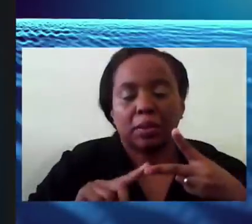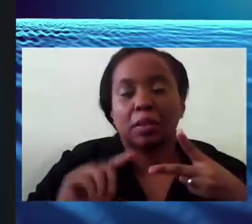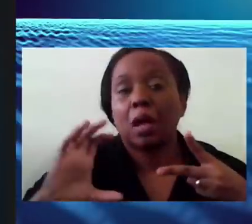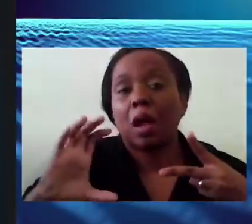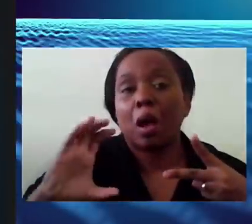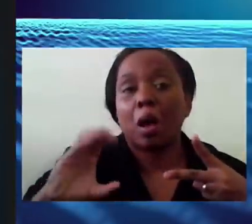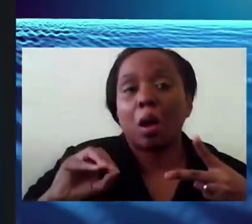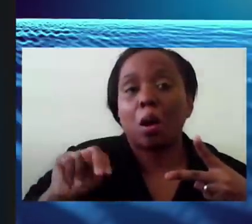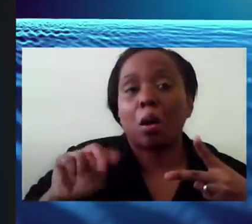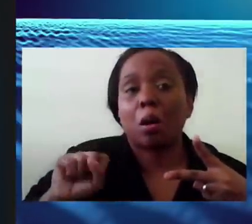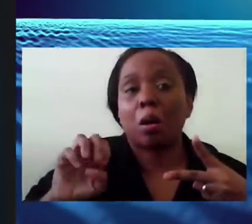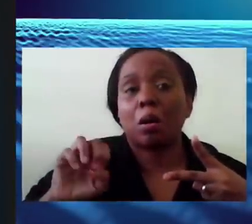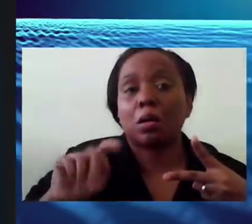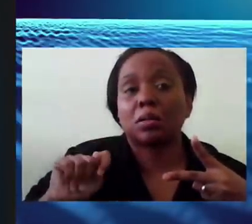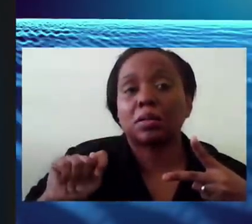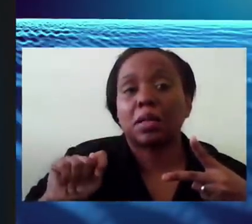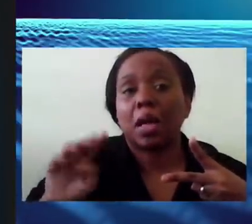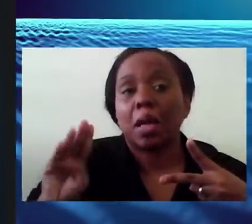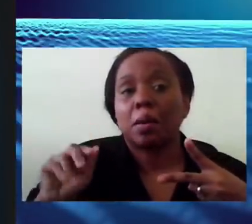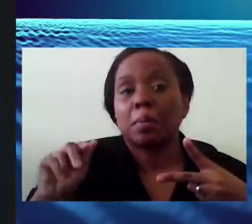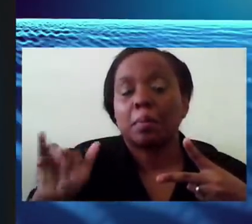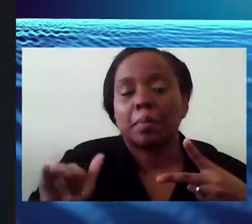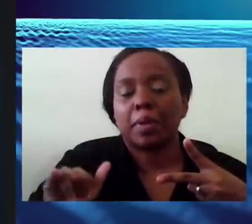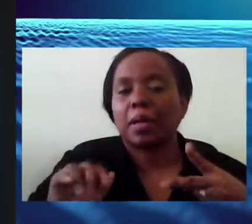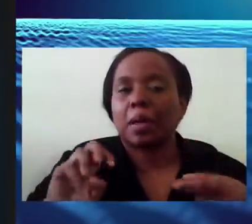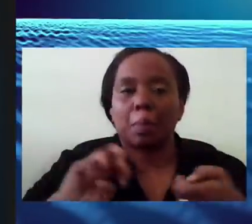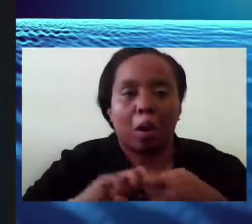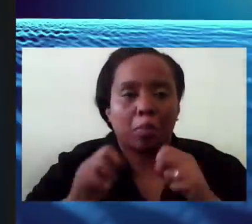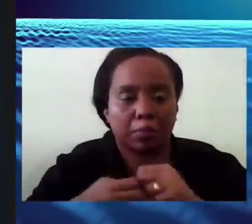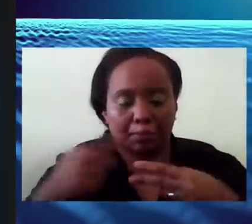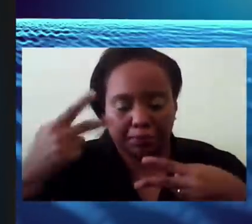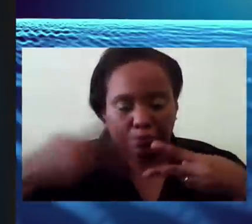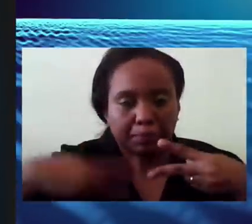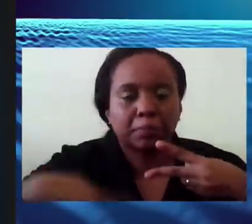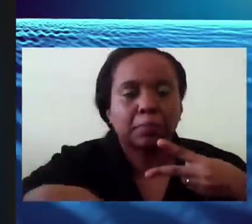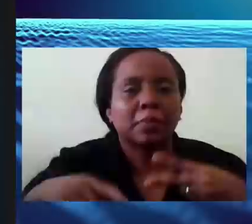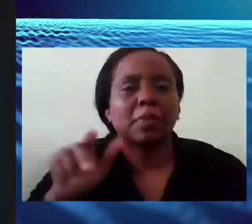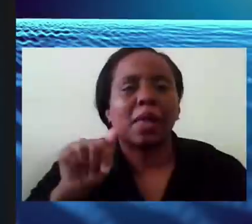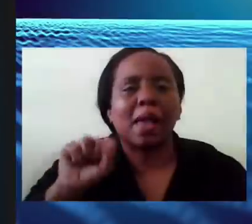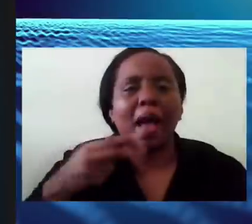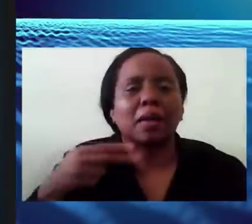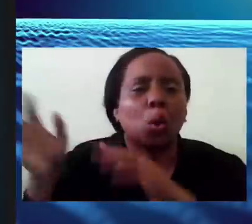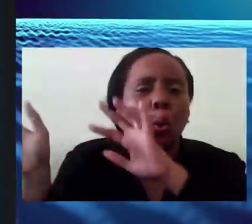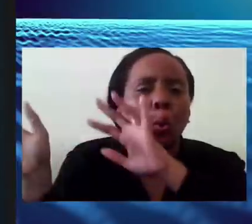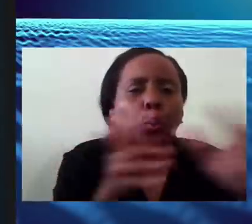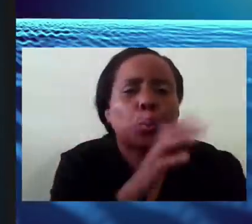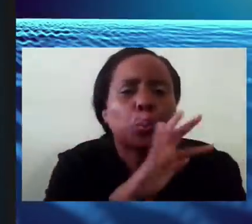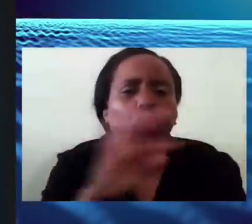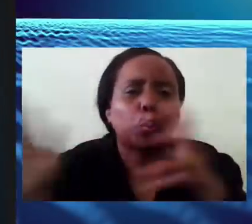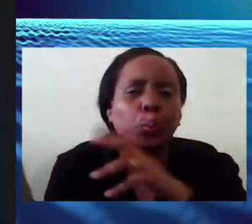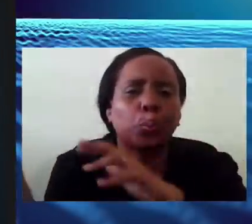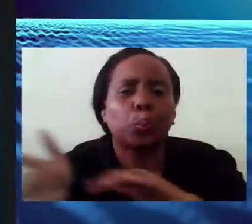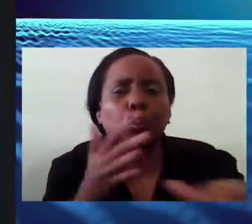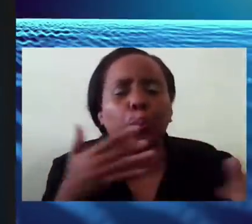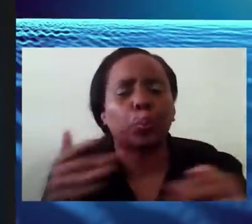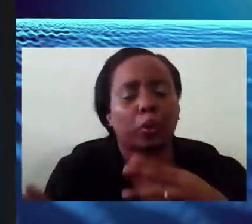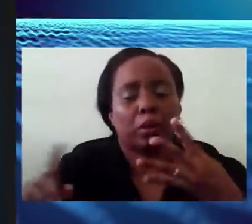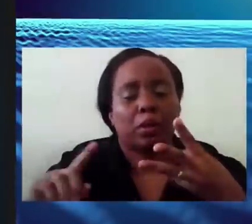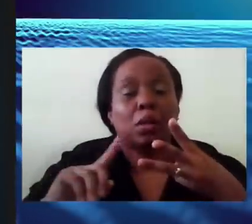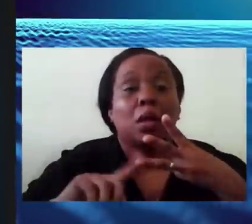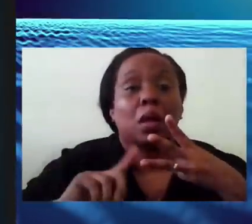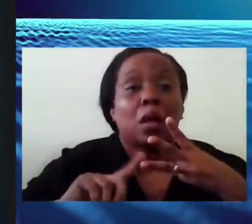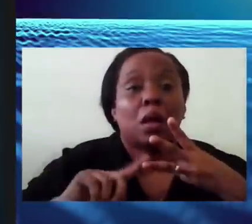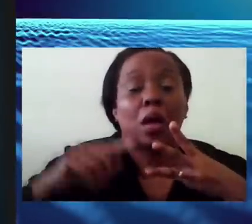and the ministry is working with the MTW to wash down the area. The Payne's Bay market will be closed until further notice due to the need to clean up, which